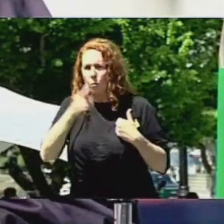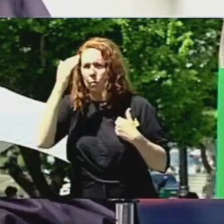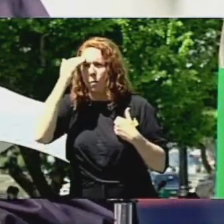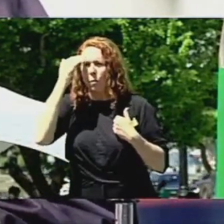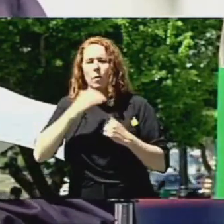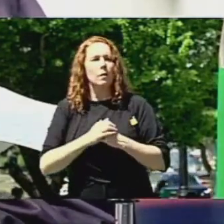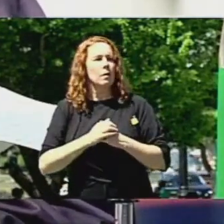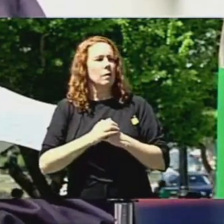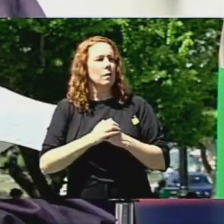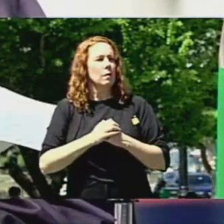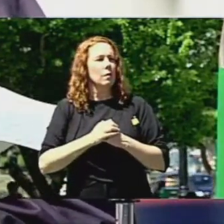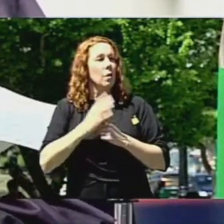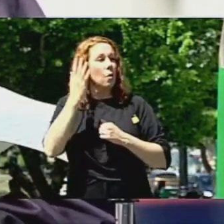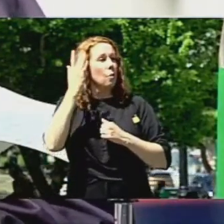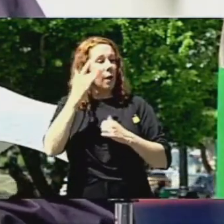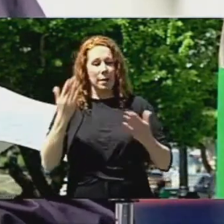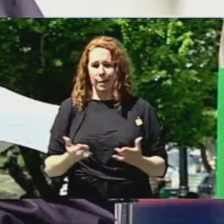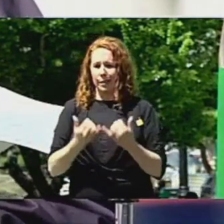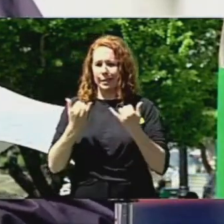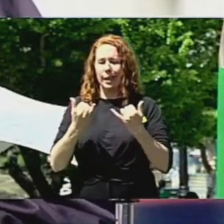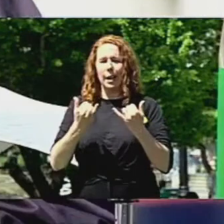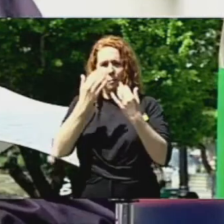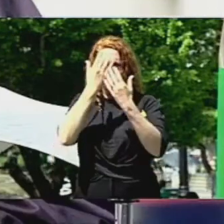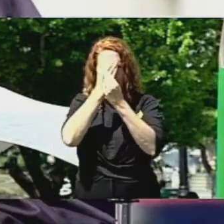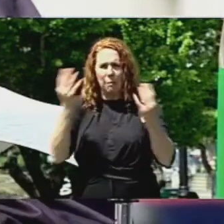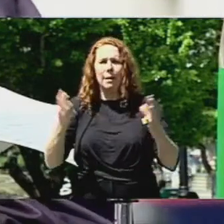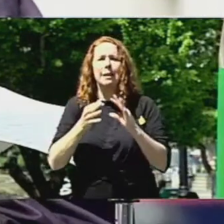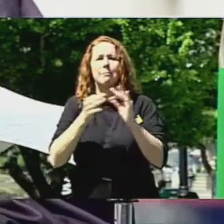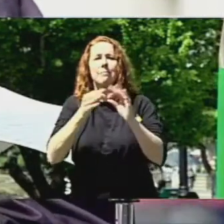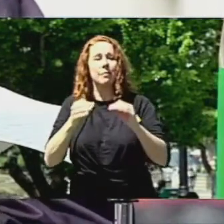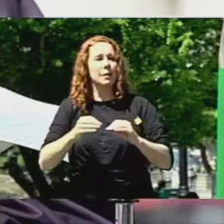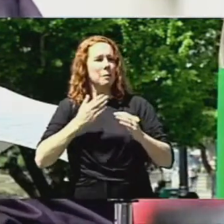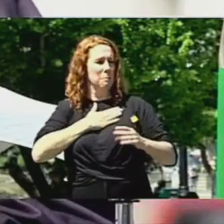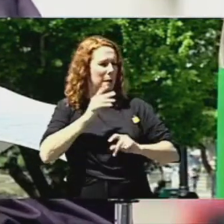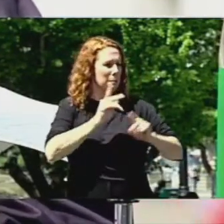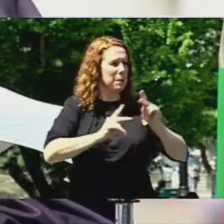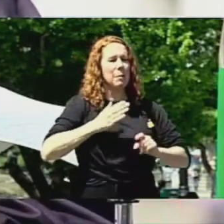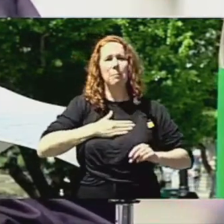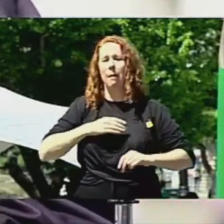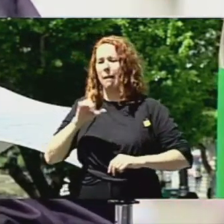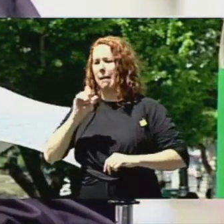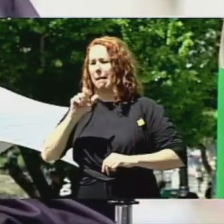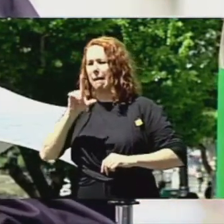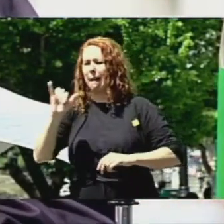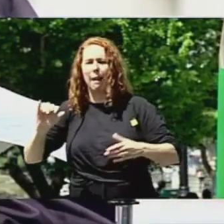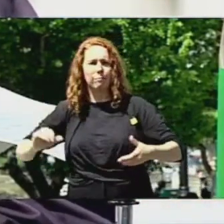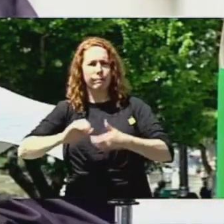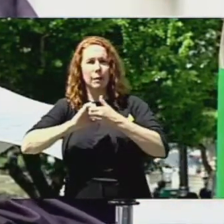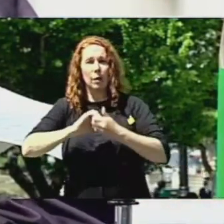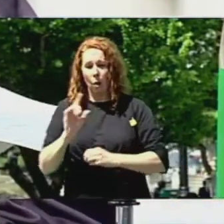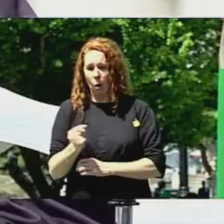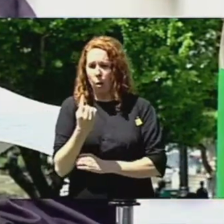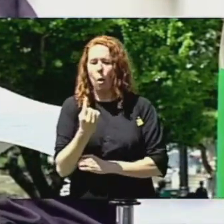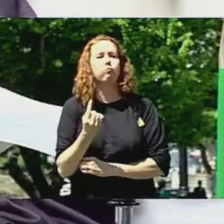And today I'm here to share a message with all my people and all my allies that they shouldn't have to face these issues